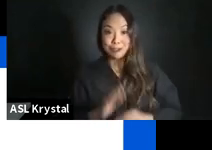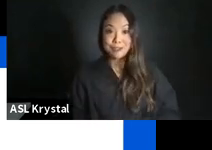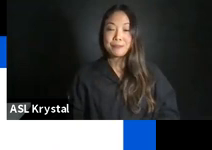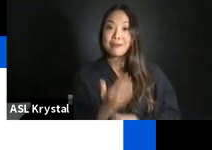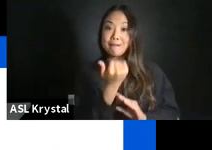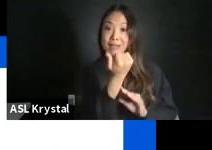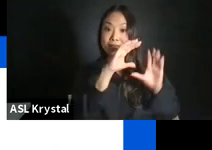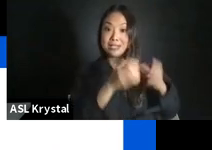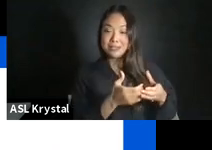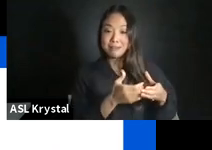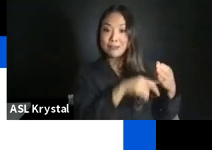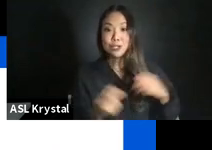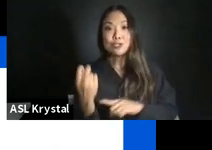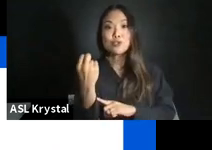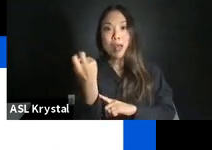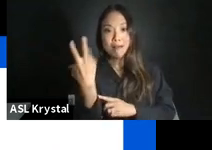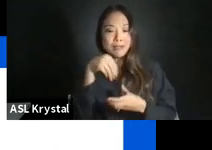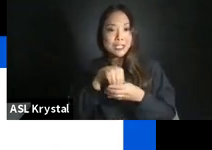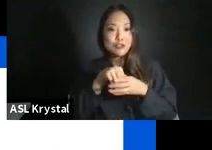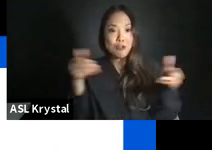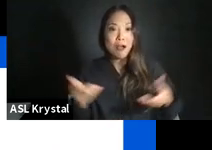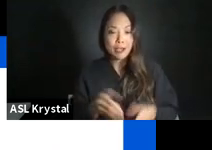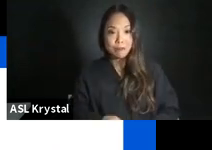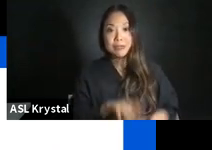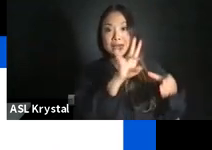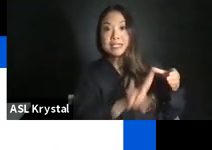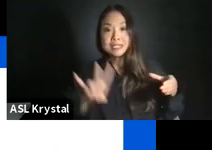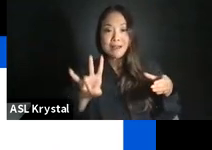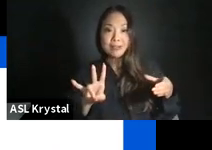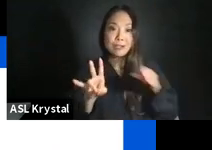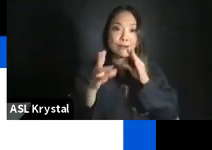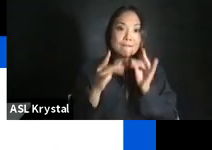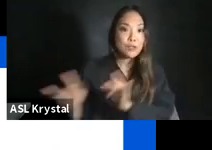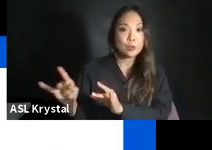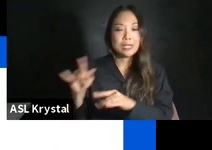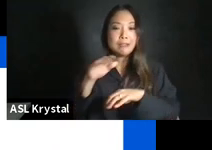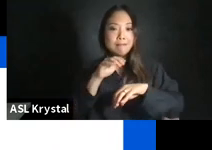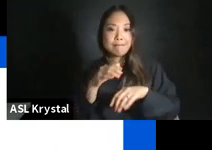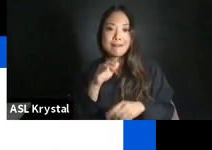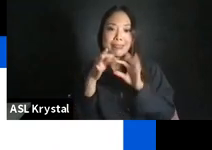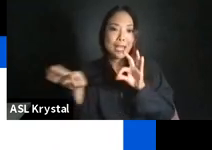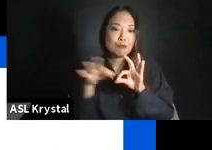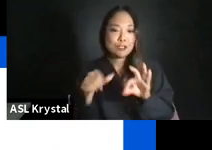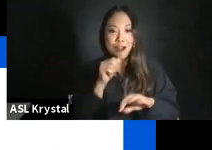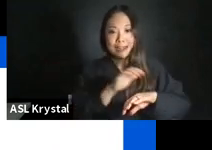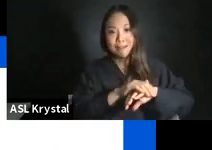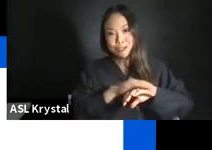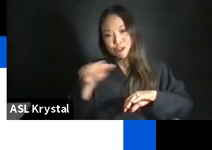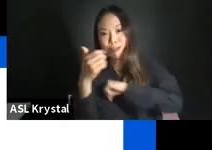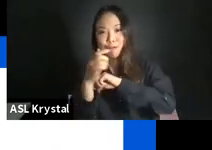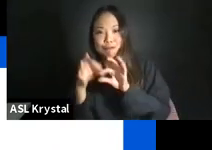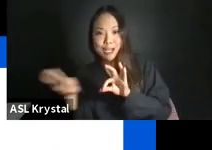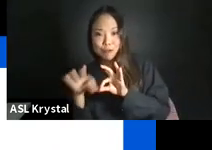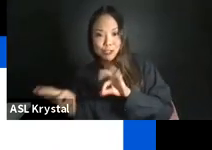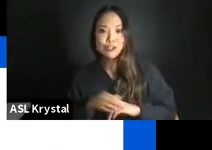school leaders 12 are internal hires and 7 are fluent in a language other than english 87 of the